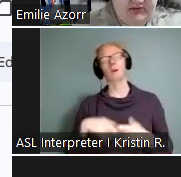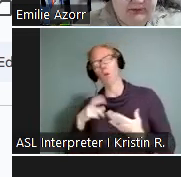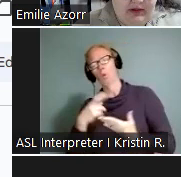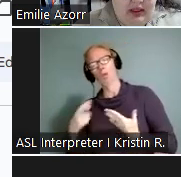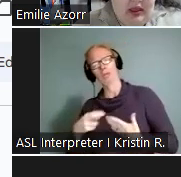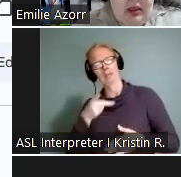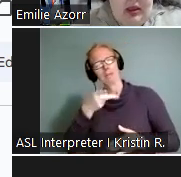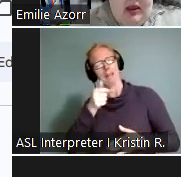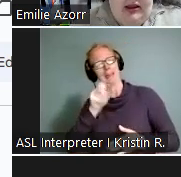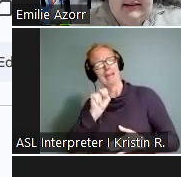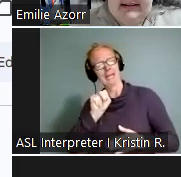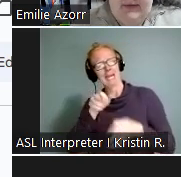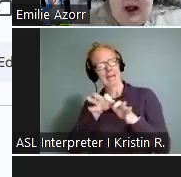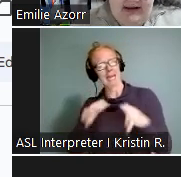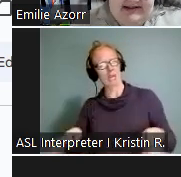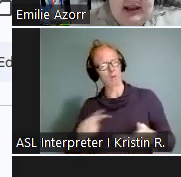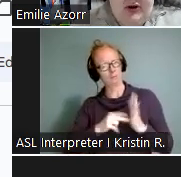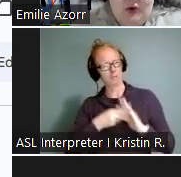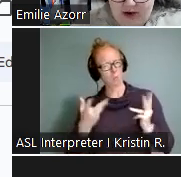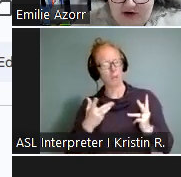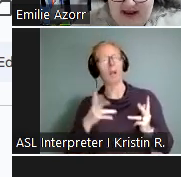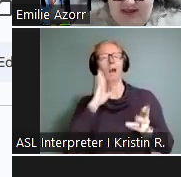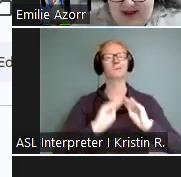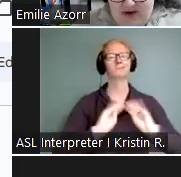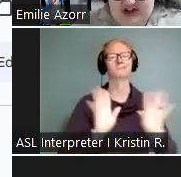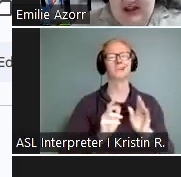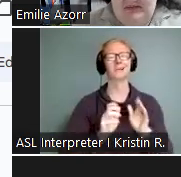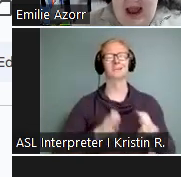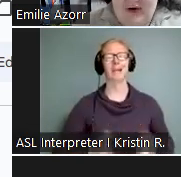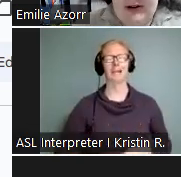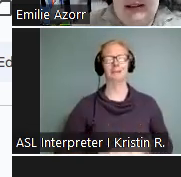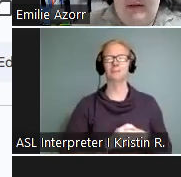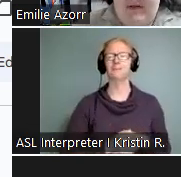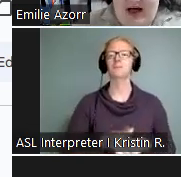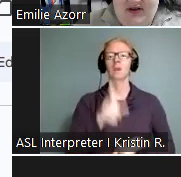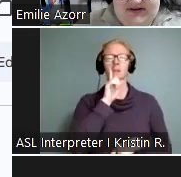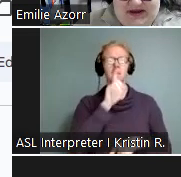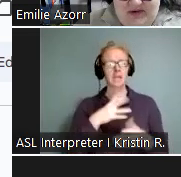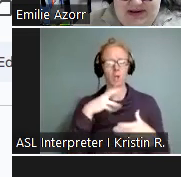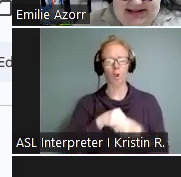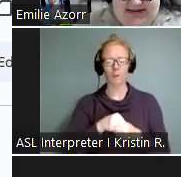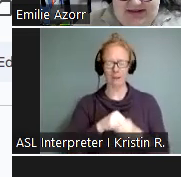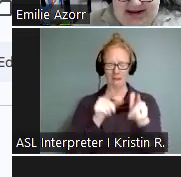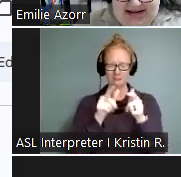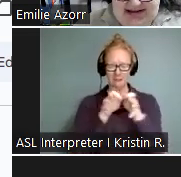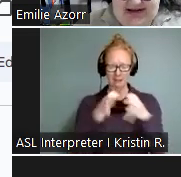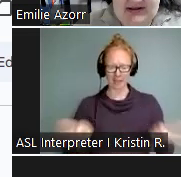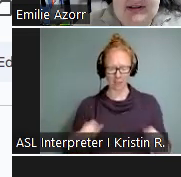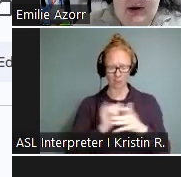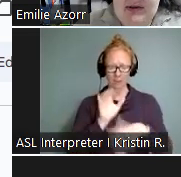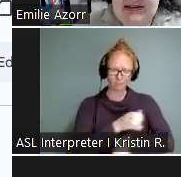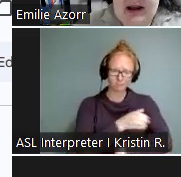plain language. Does the policy incorporate language that empowers and values people with